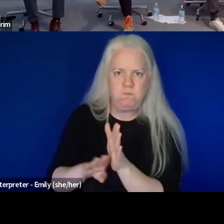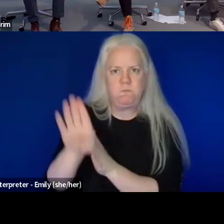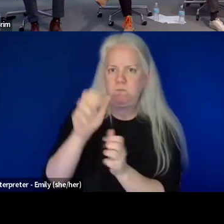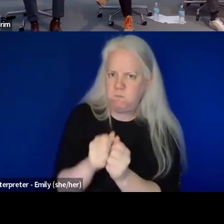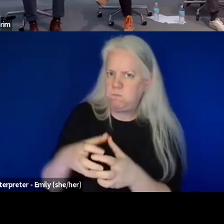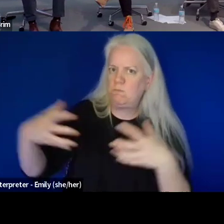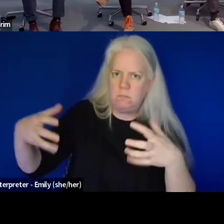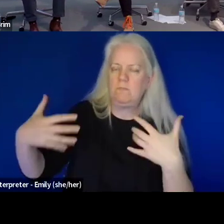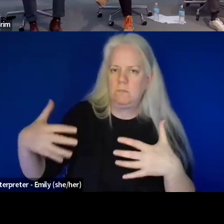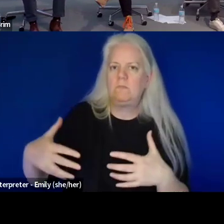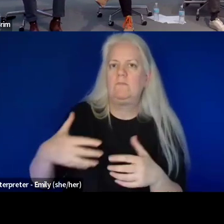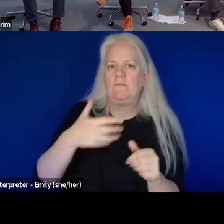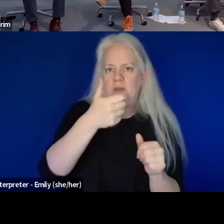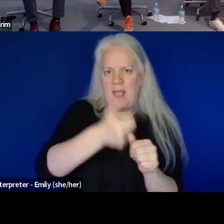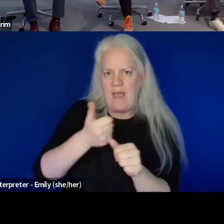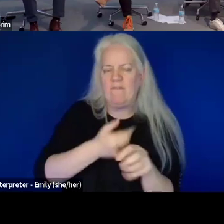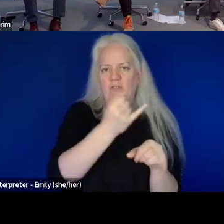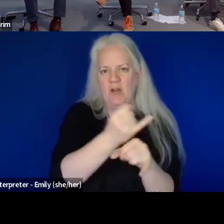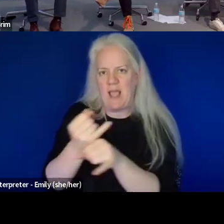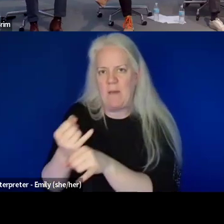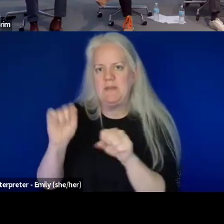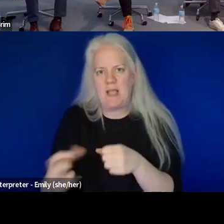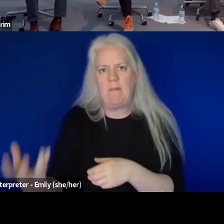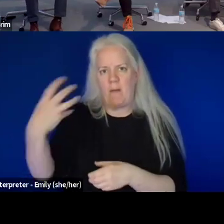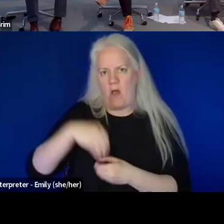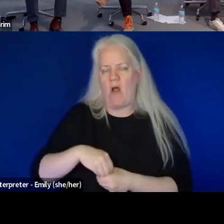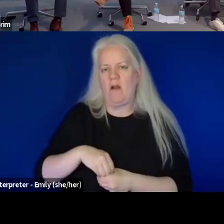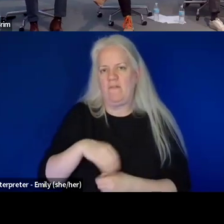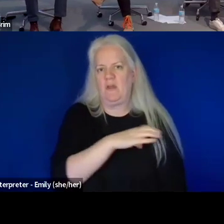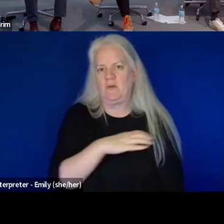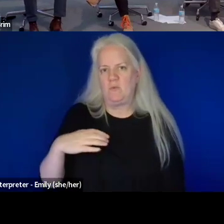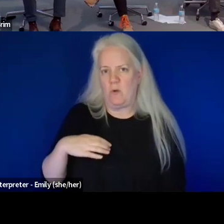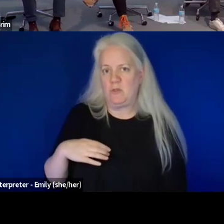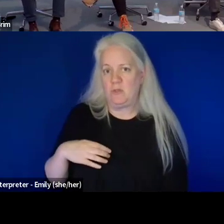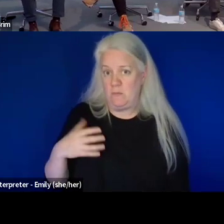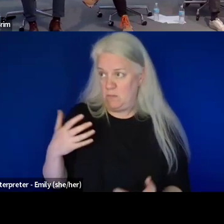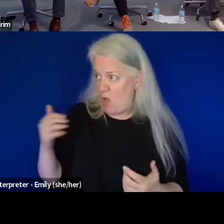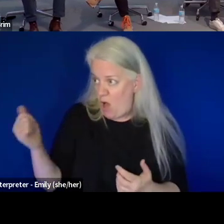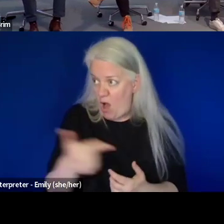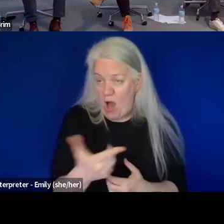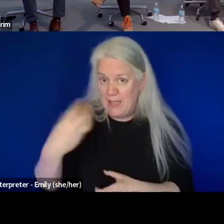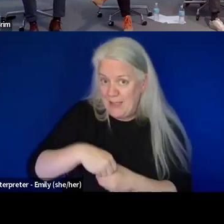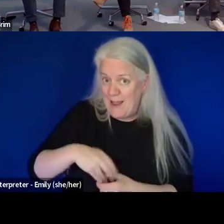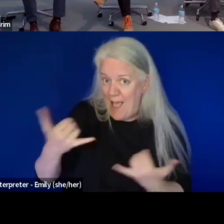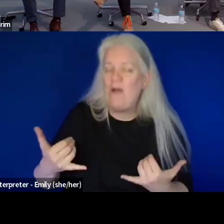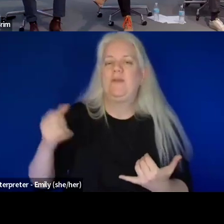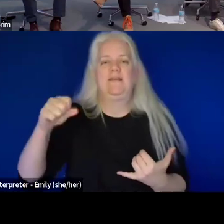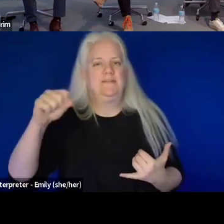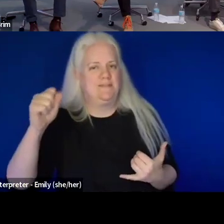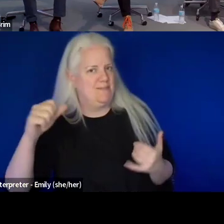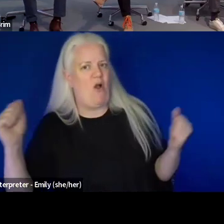Every campus has a chance to become part of the consortium. Every campus is now. Every campus is now a part of the consortium. Okay, 5 years